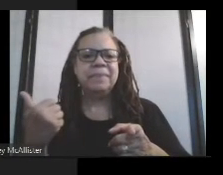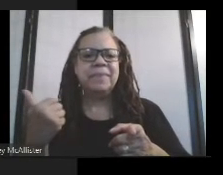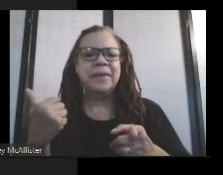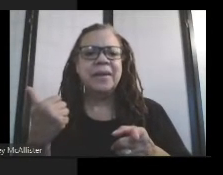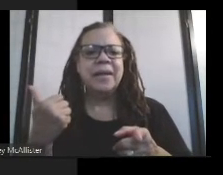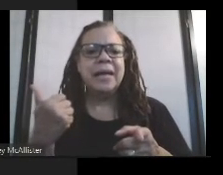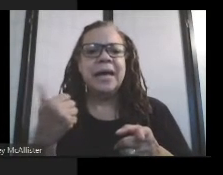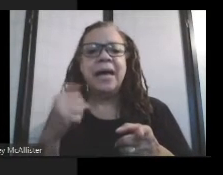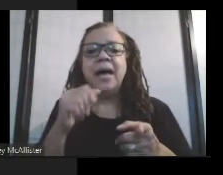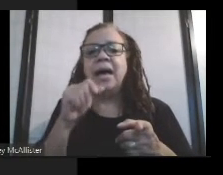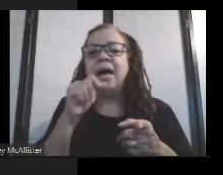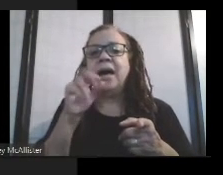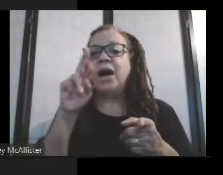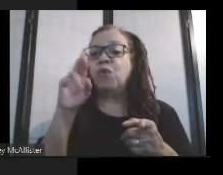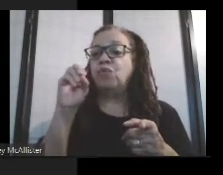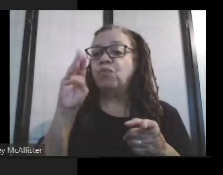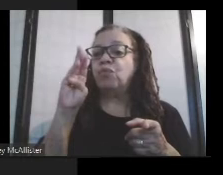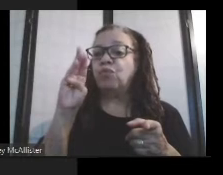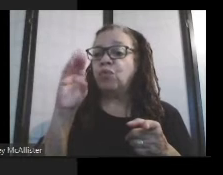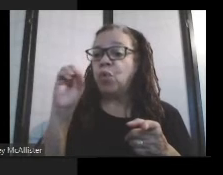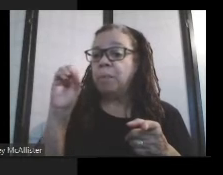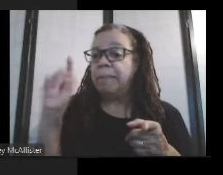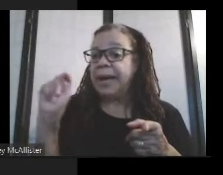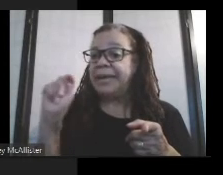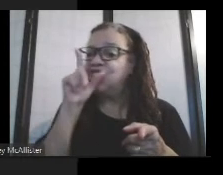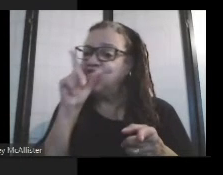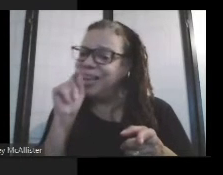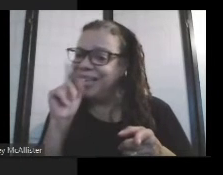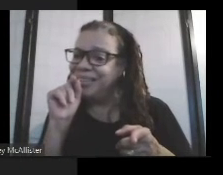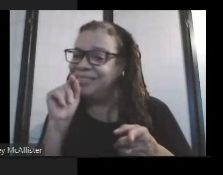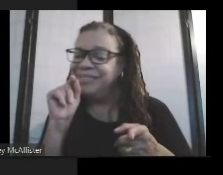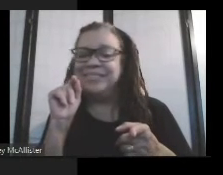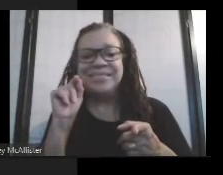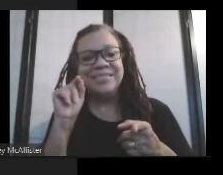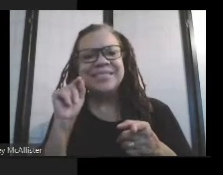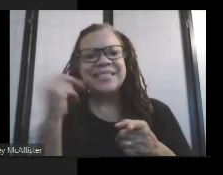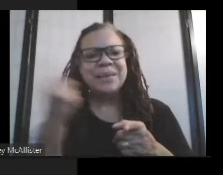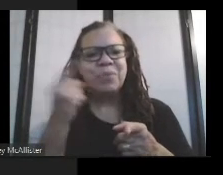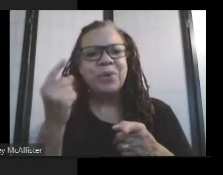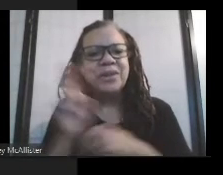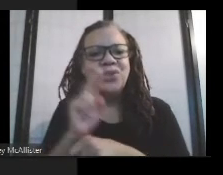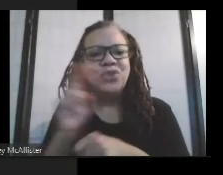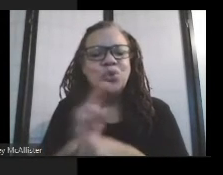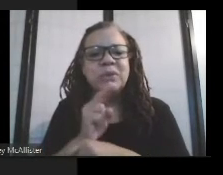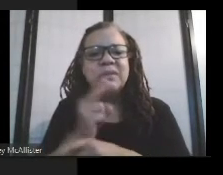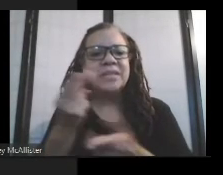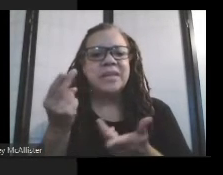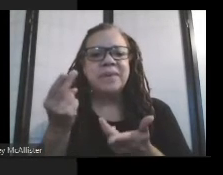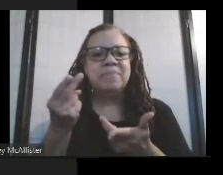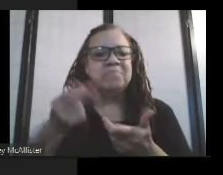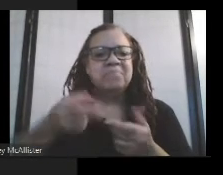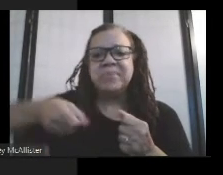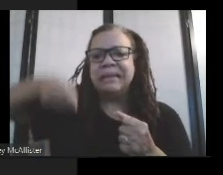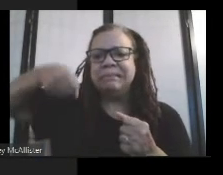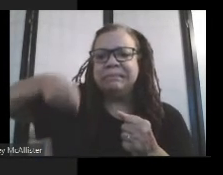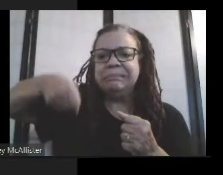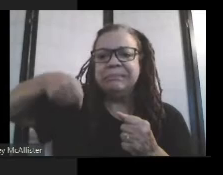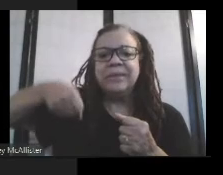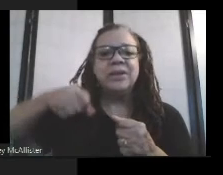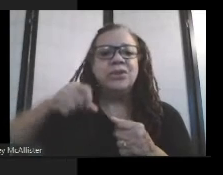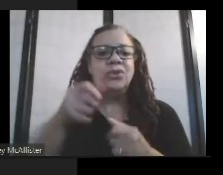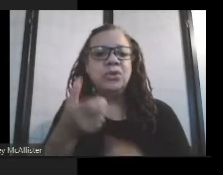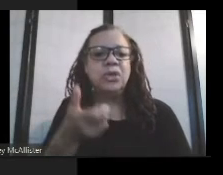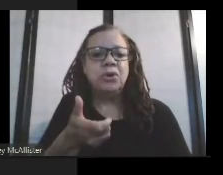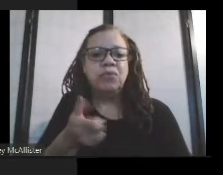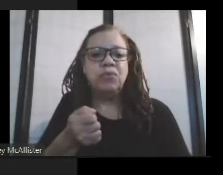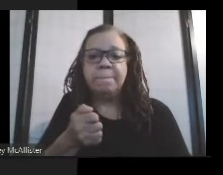a portrayal of a robot chicken, which is very effective. It looks like somebody, the artist used